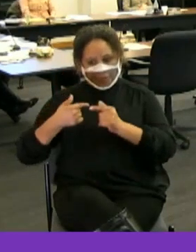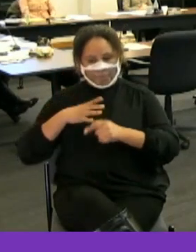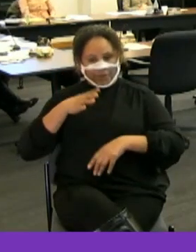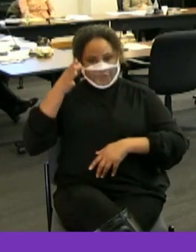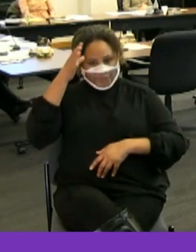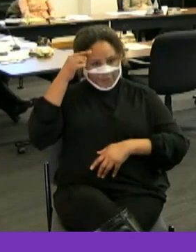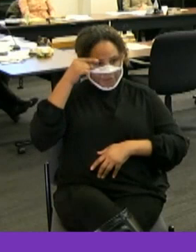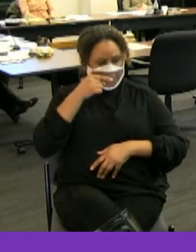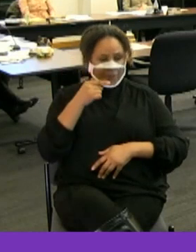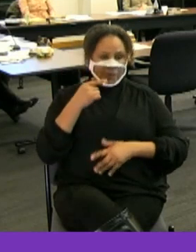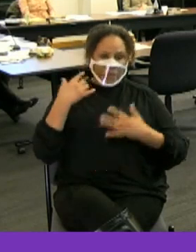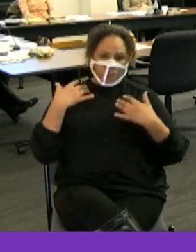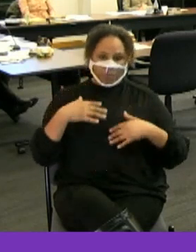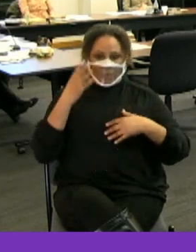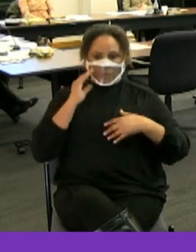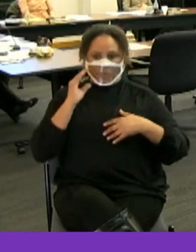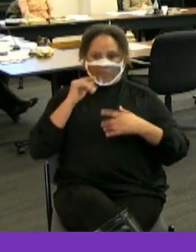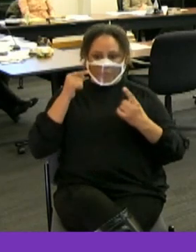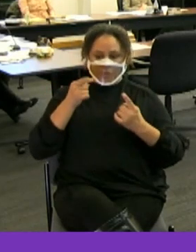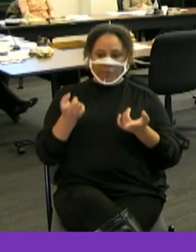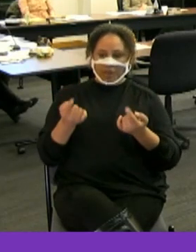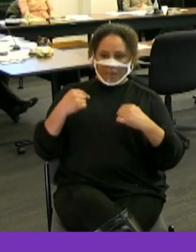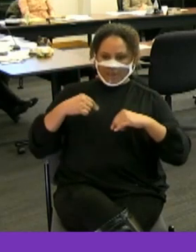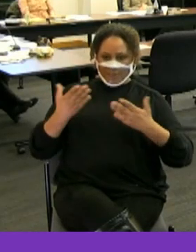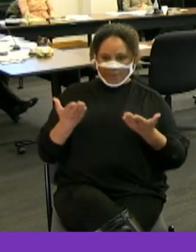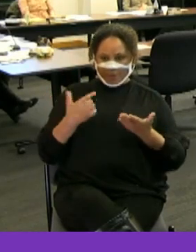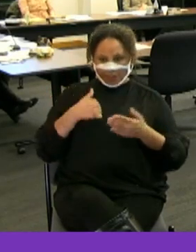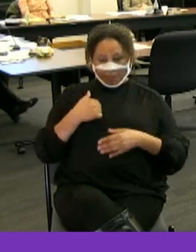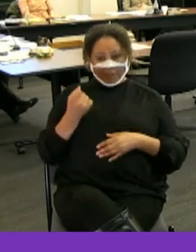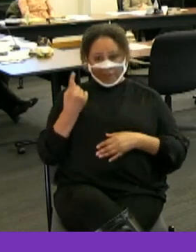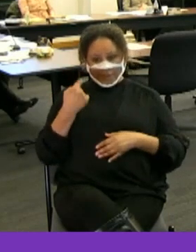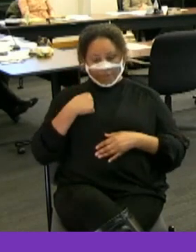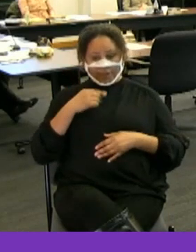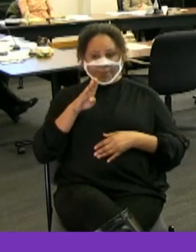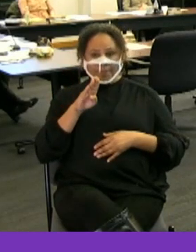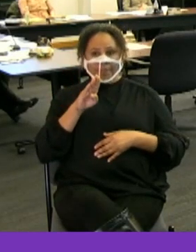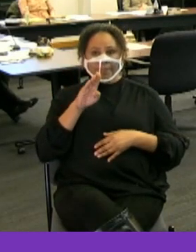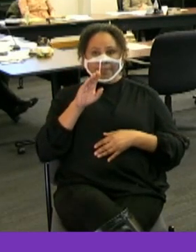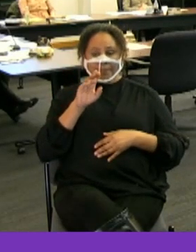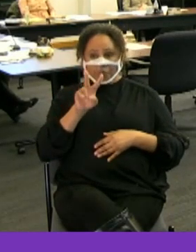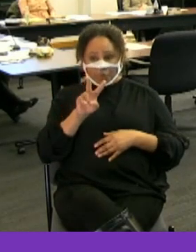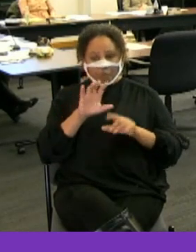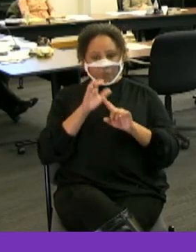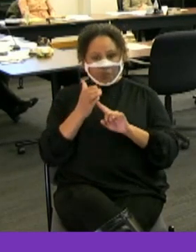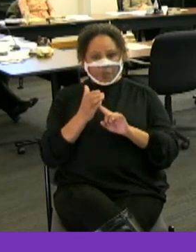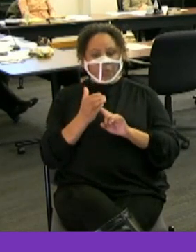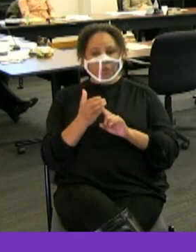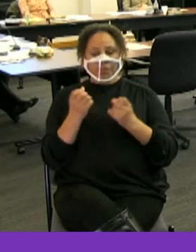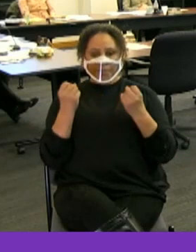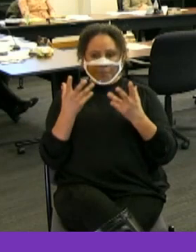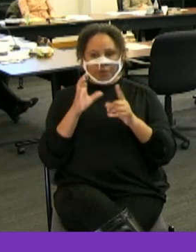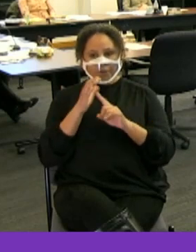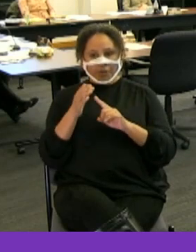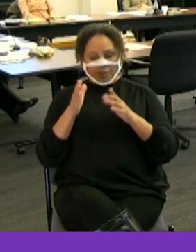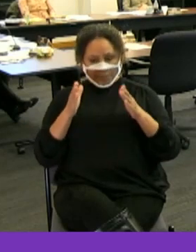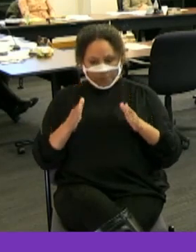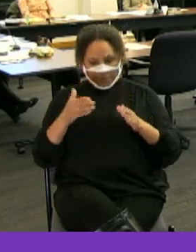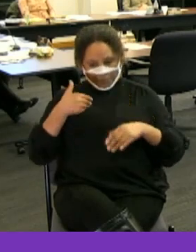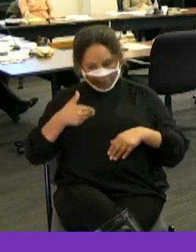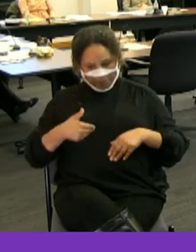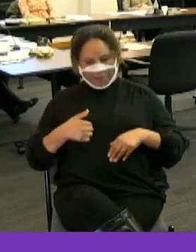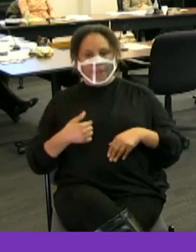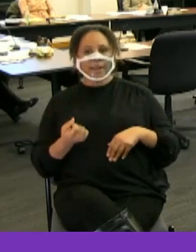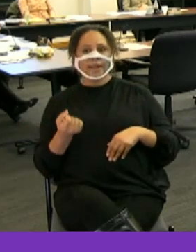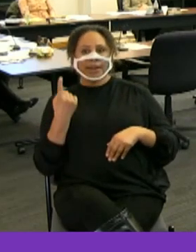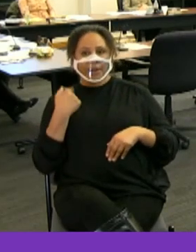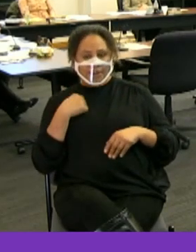has gone through to come here, and I understand I'm a bicultural, a multicultural person. So I understand, I can